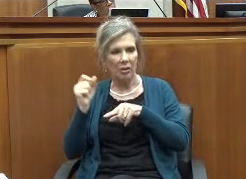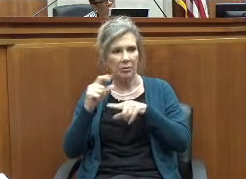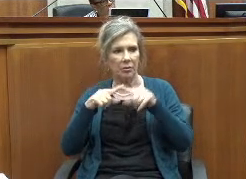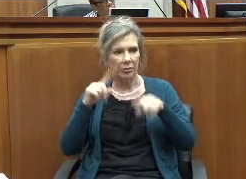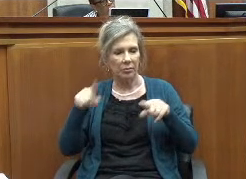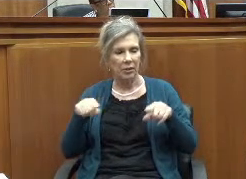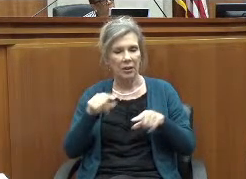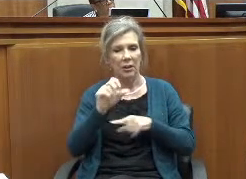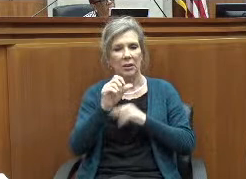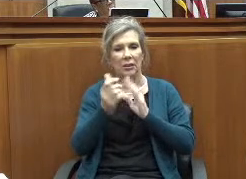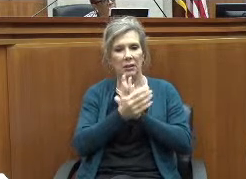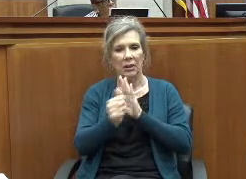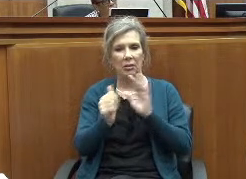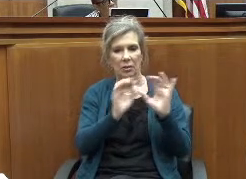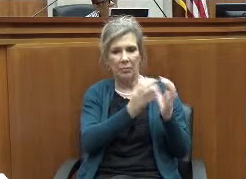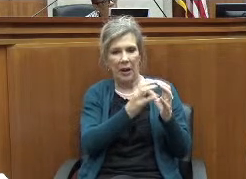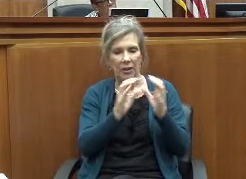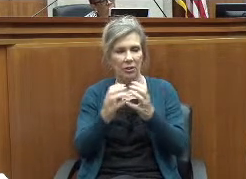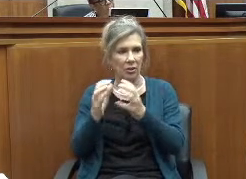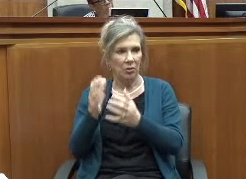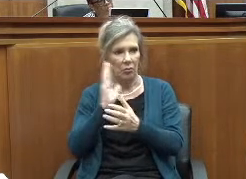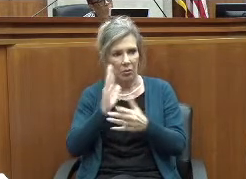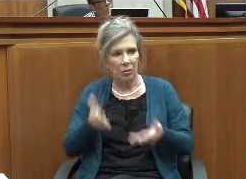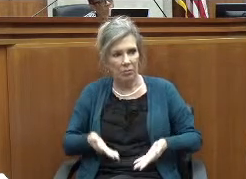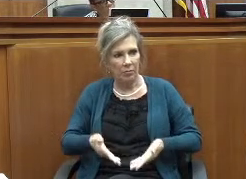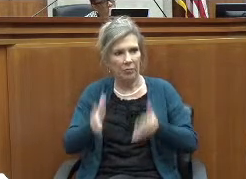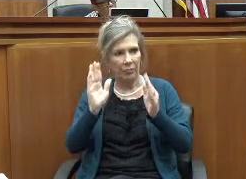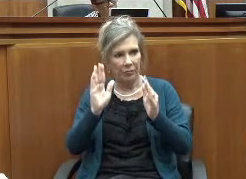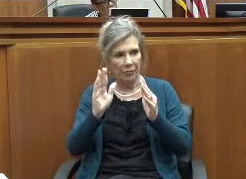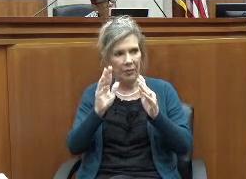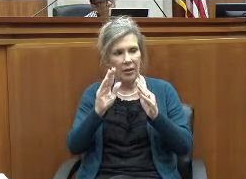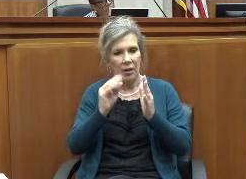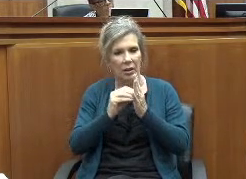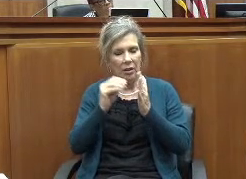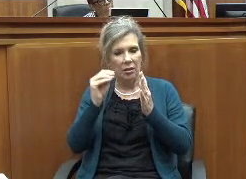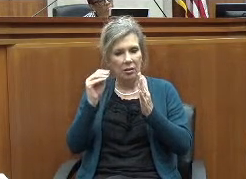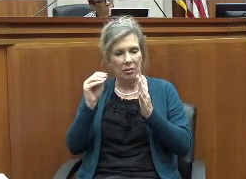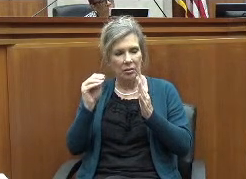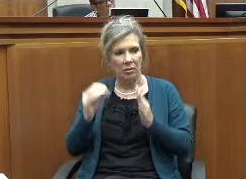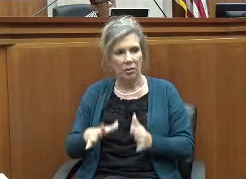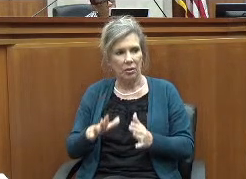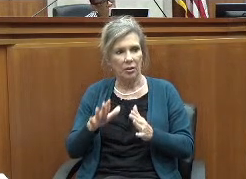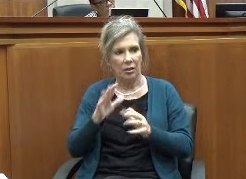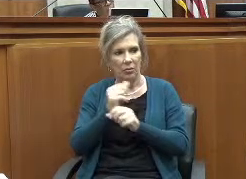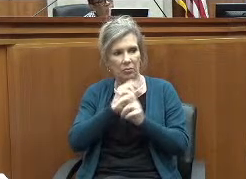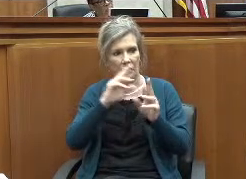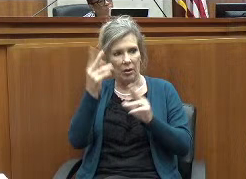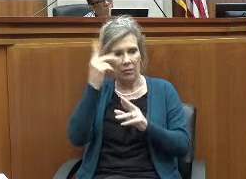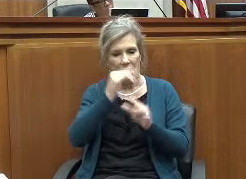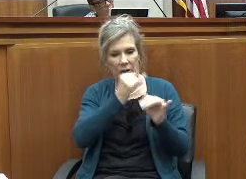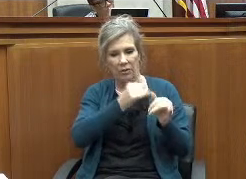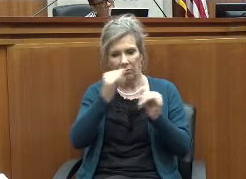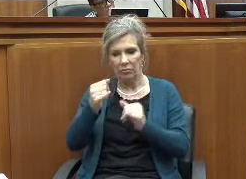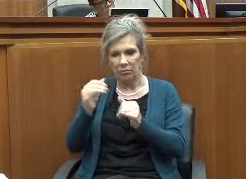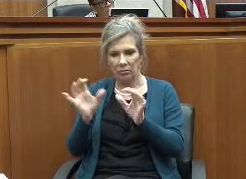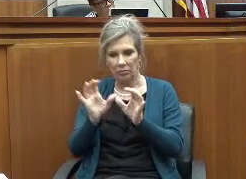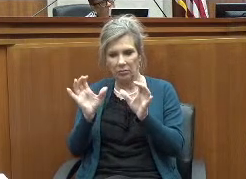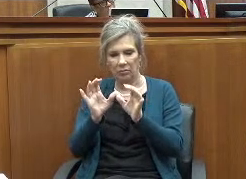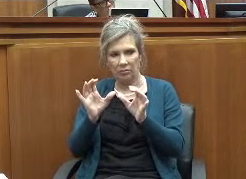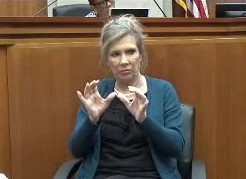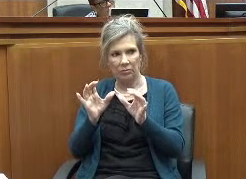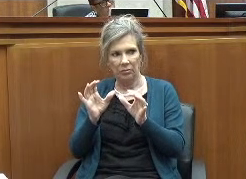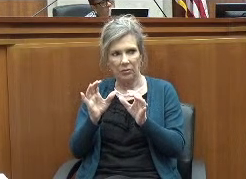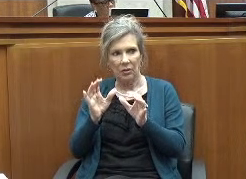badging provide access to a variety of pathways which prepare students to earn industry certifications with access to robust